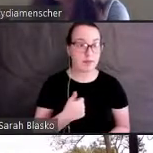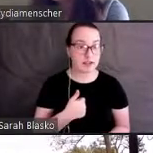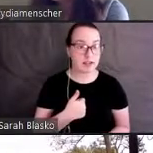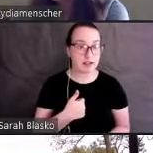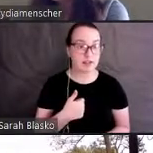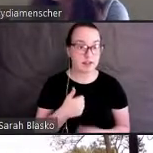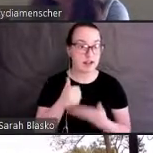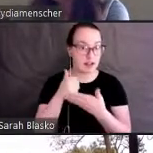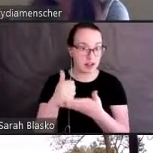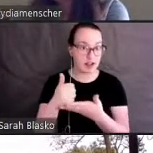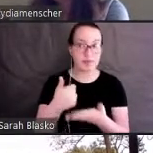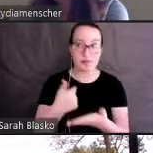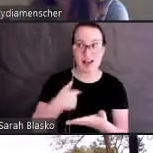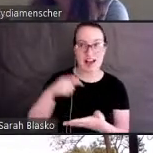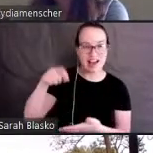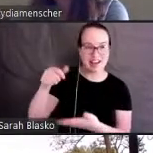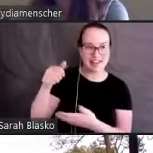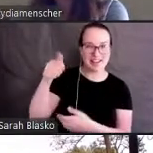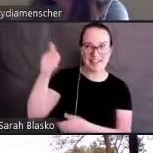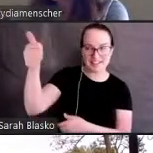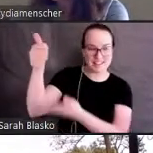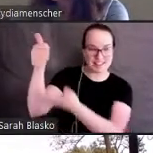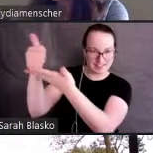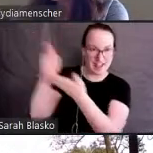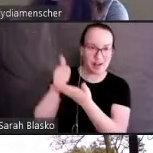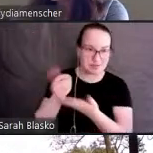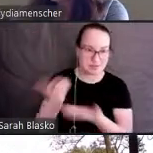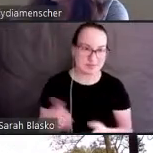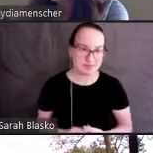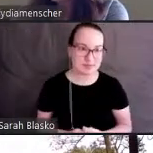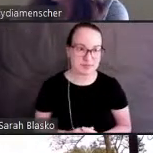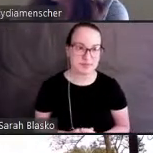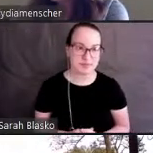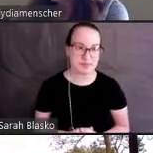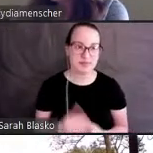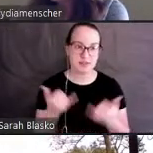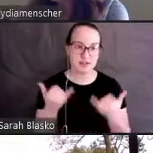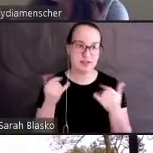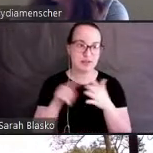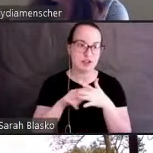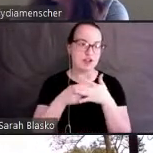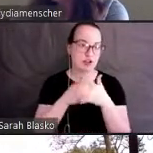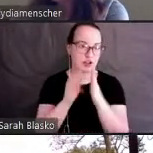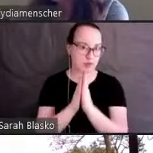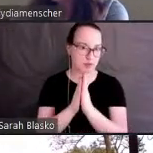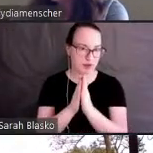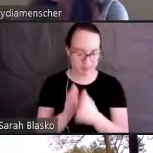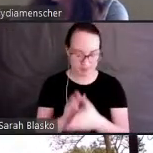don't we do this? Let's start off with a prayer, and then we'll dive into the Bible. Let's pray.